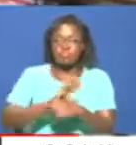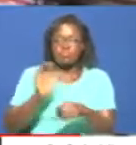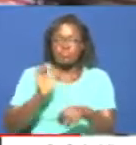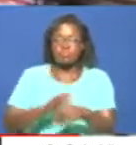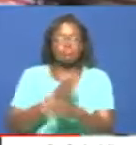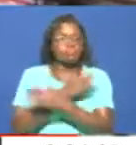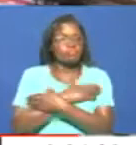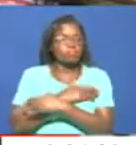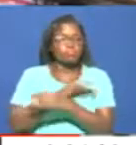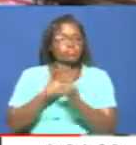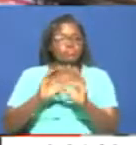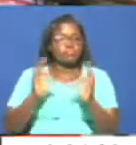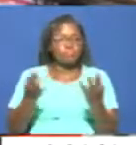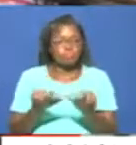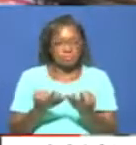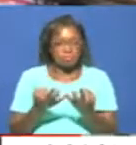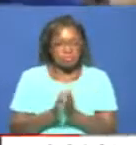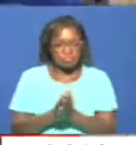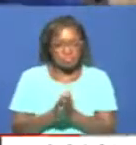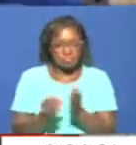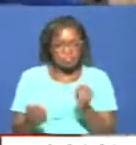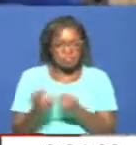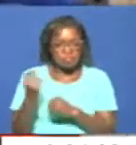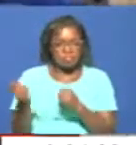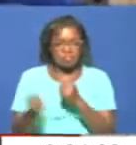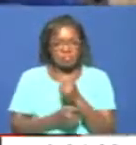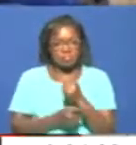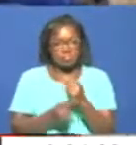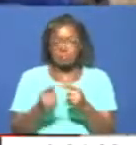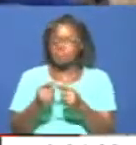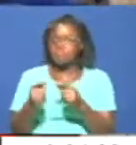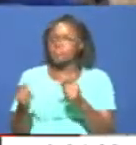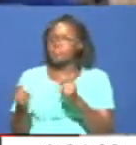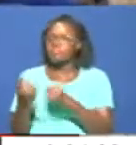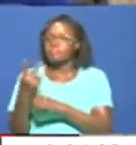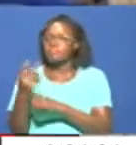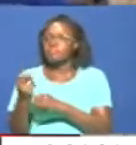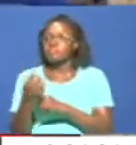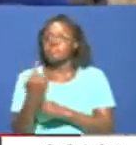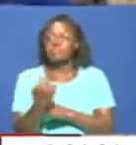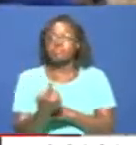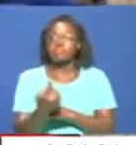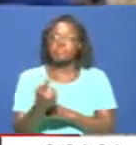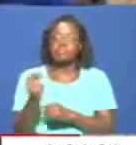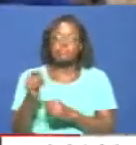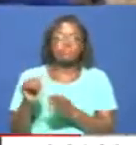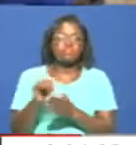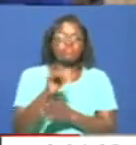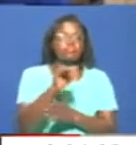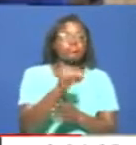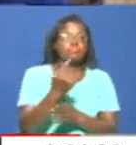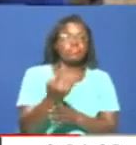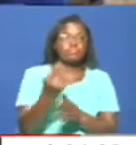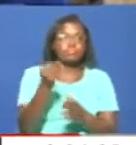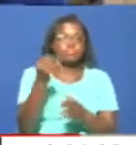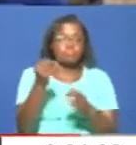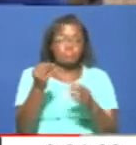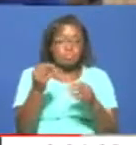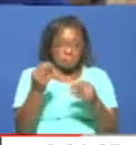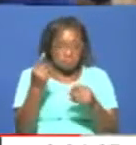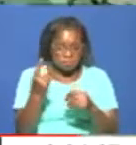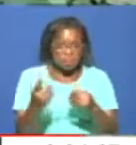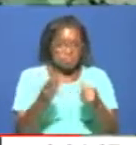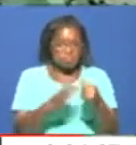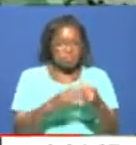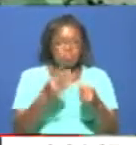and families. In the 11 months to November 2021, Kenya shipped a total of 192 million kilos